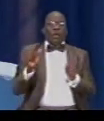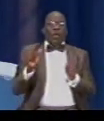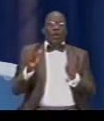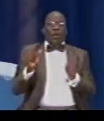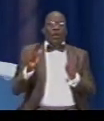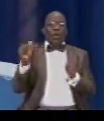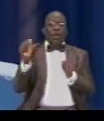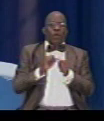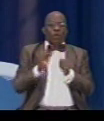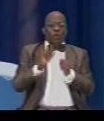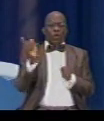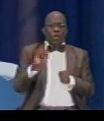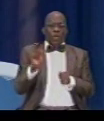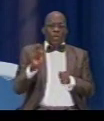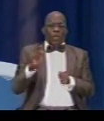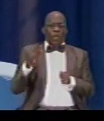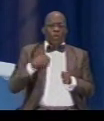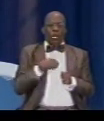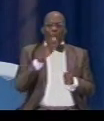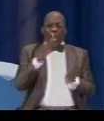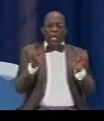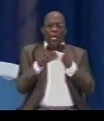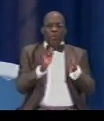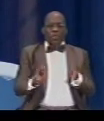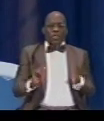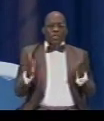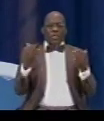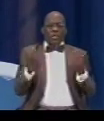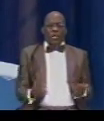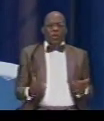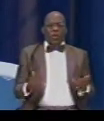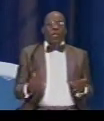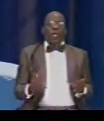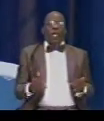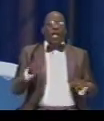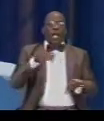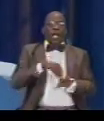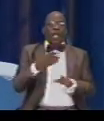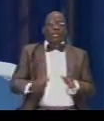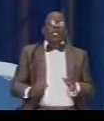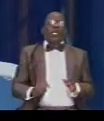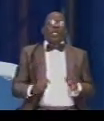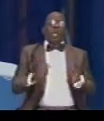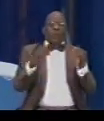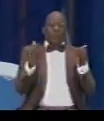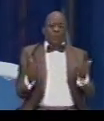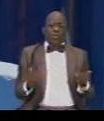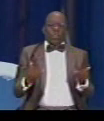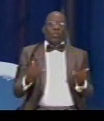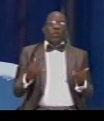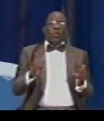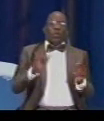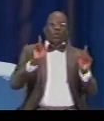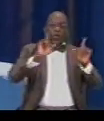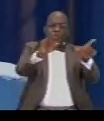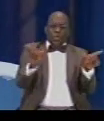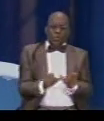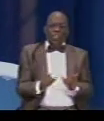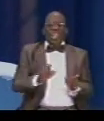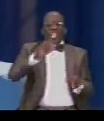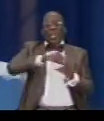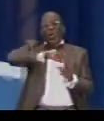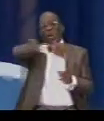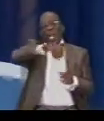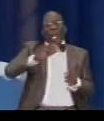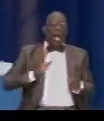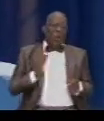now, at the Alpha location and other location, or individually in our homes or in other places, we are